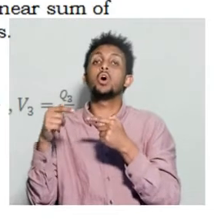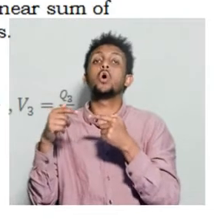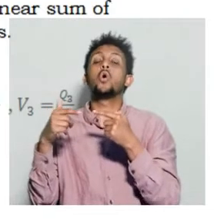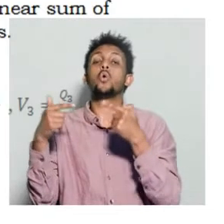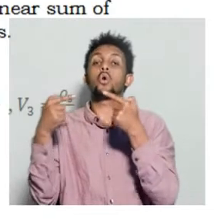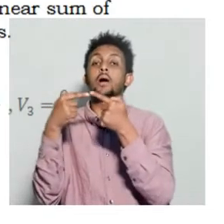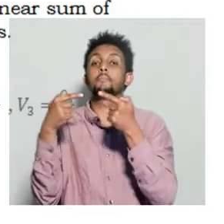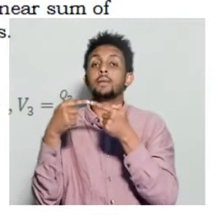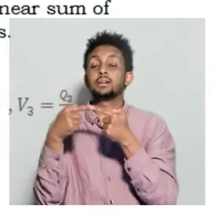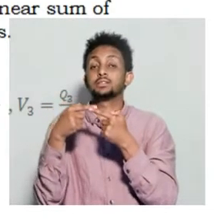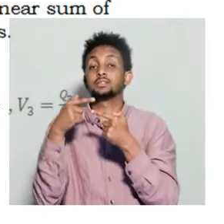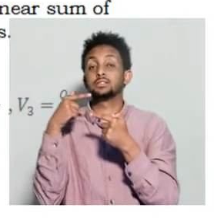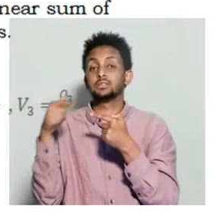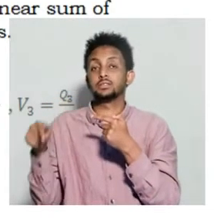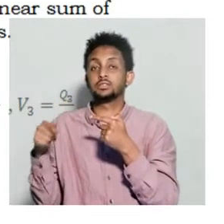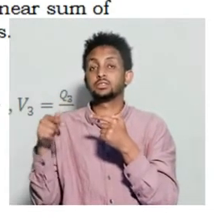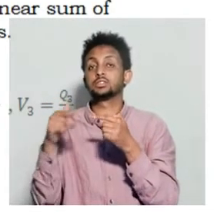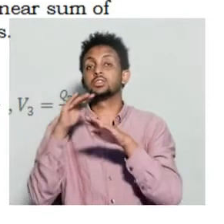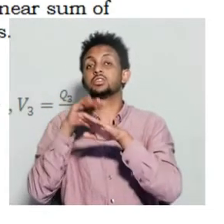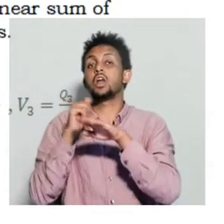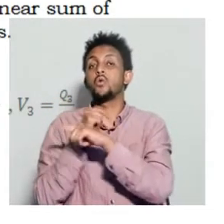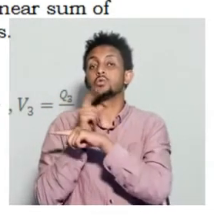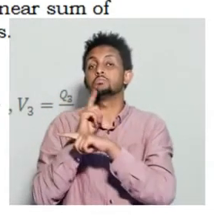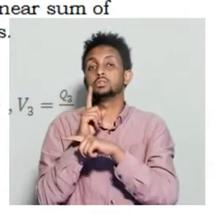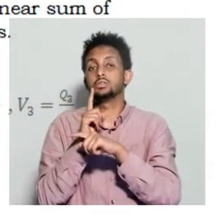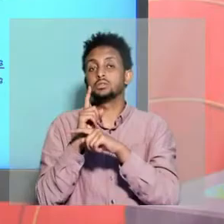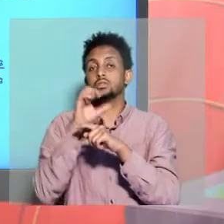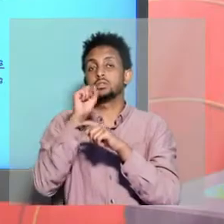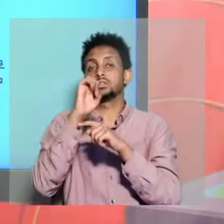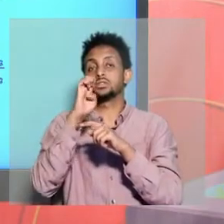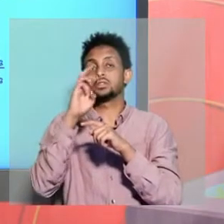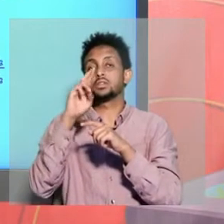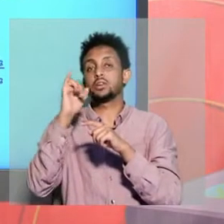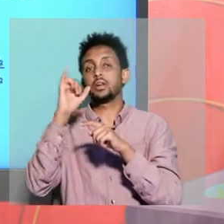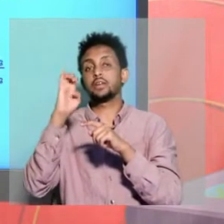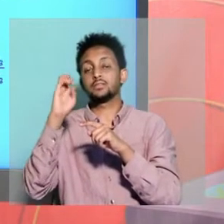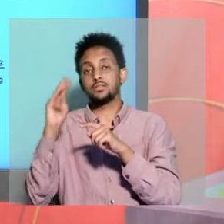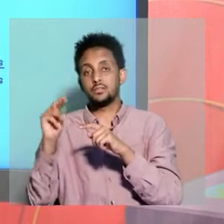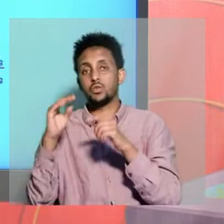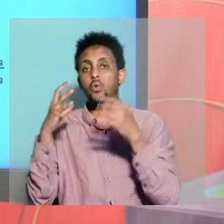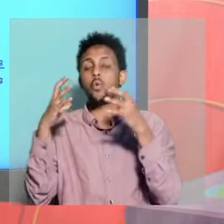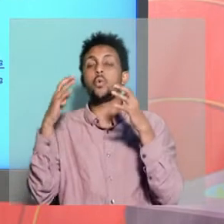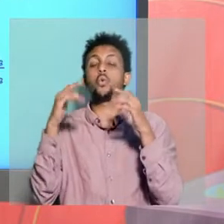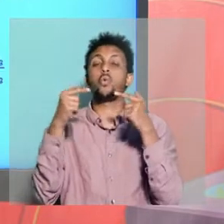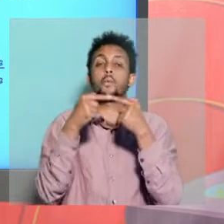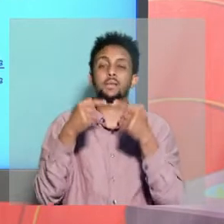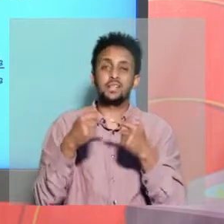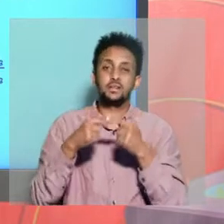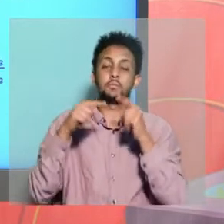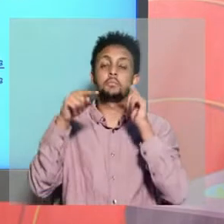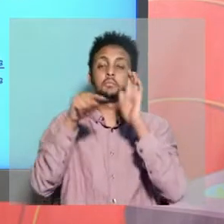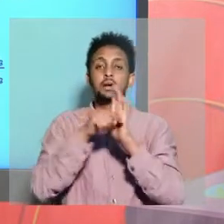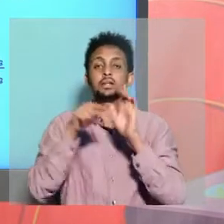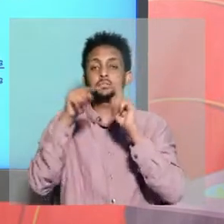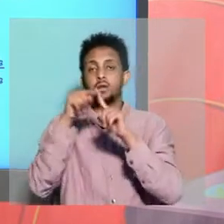alternately. End-to-end connection is known to be a series combination. Plus, minus,